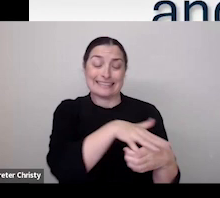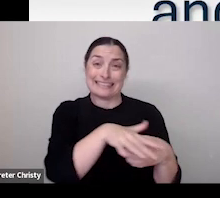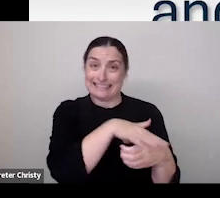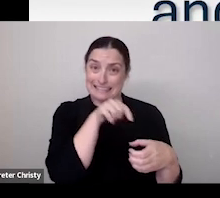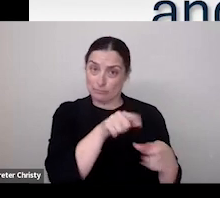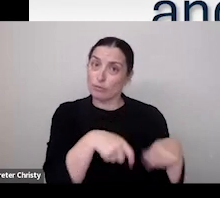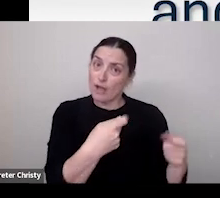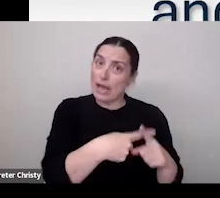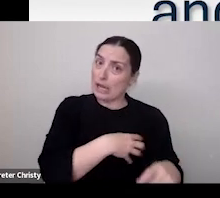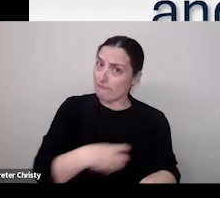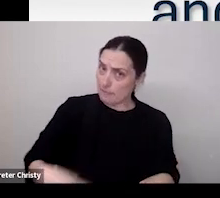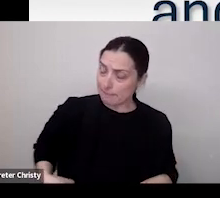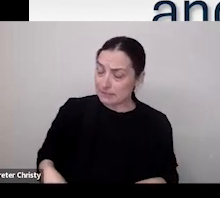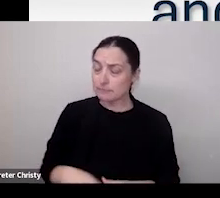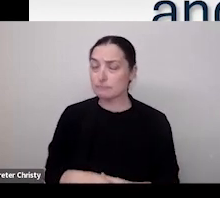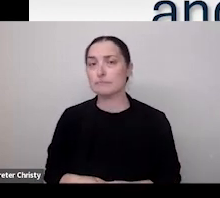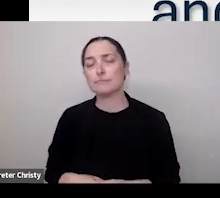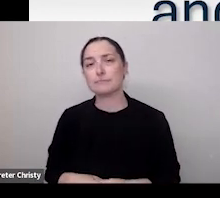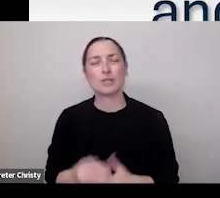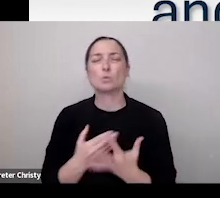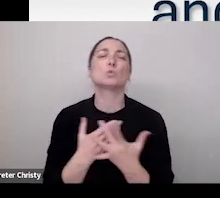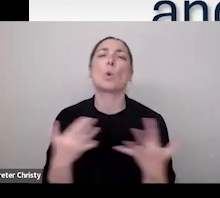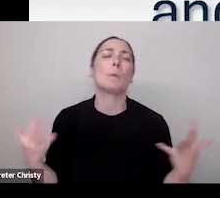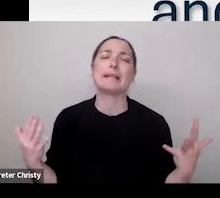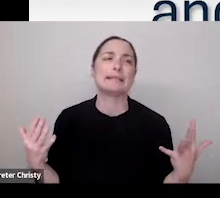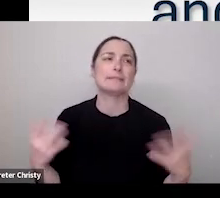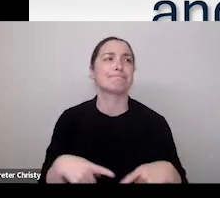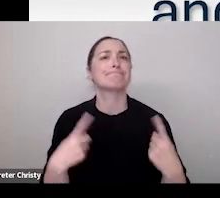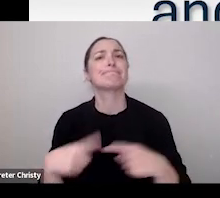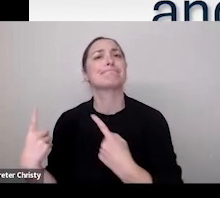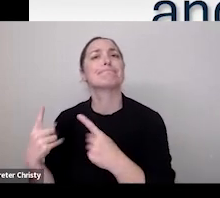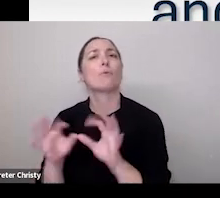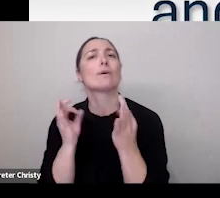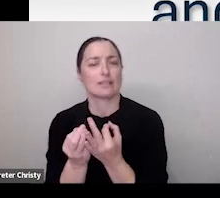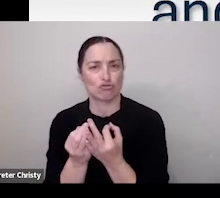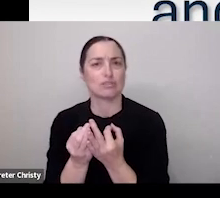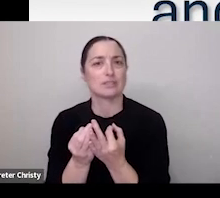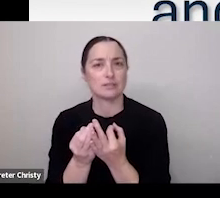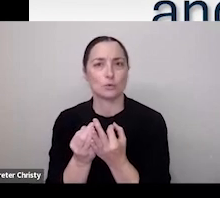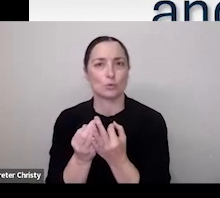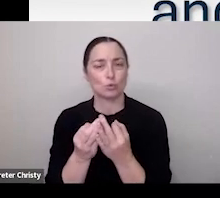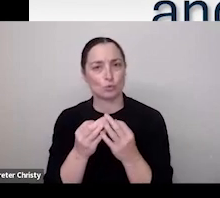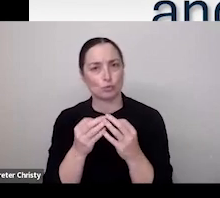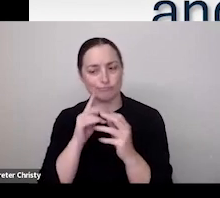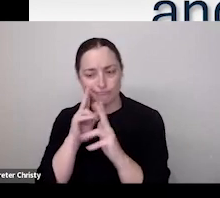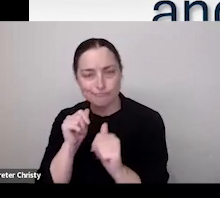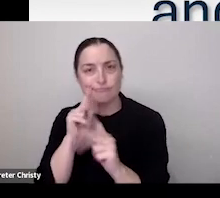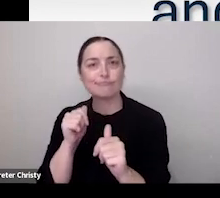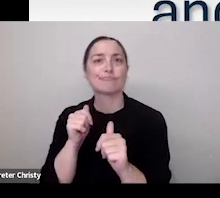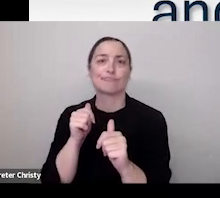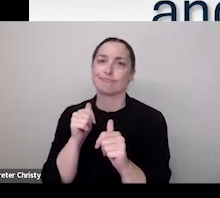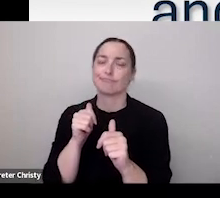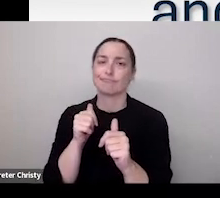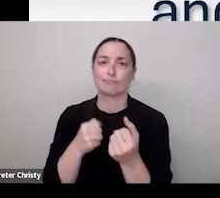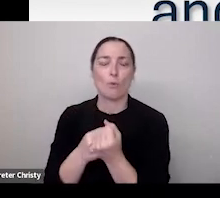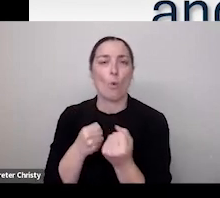government, and so many different organizations that provide routine care and support across our communities